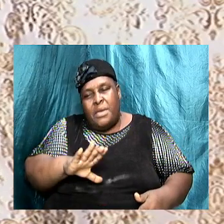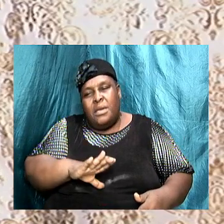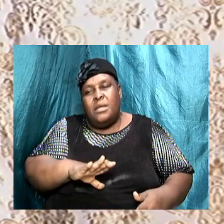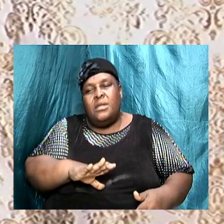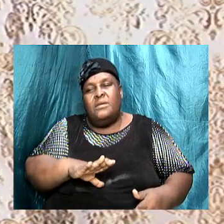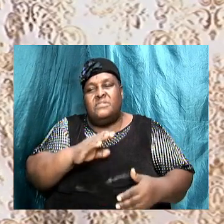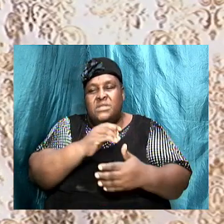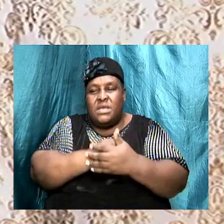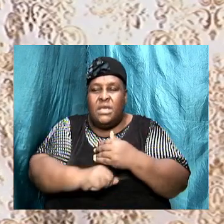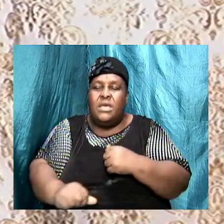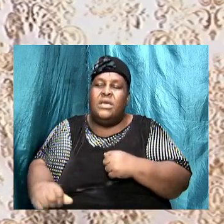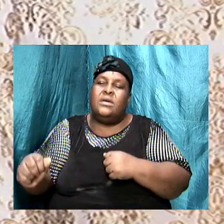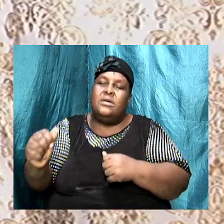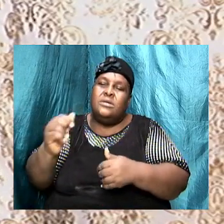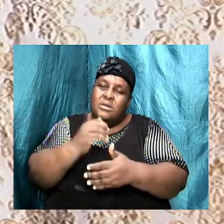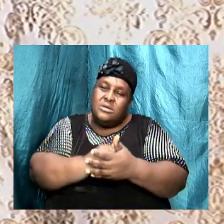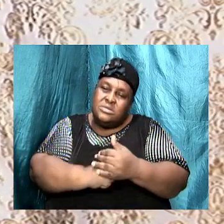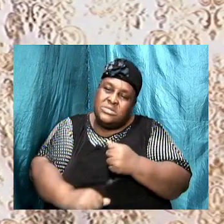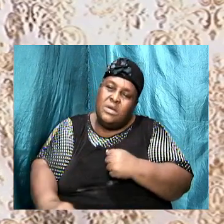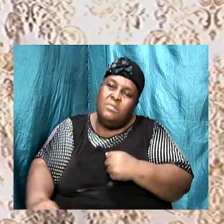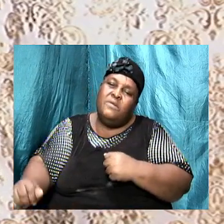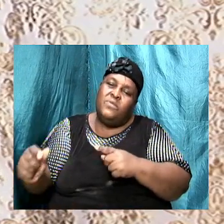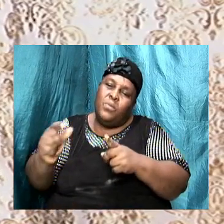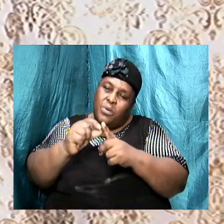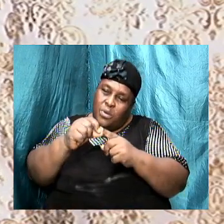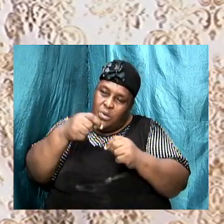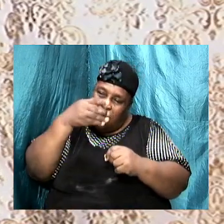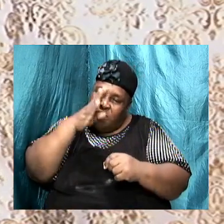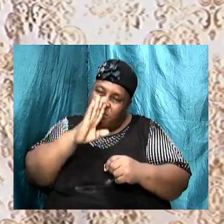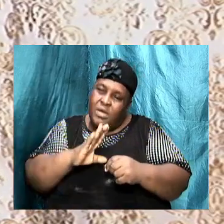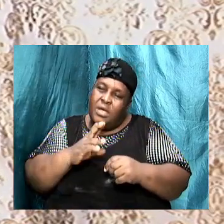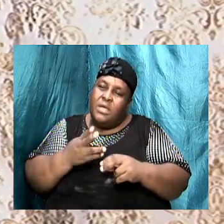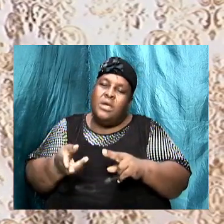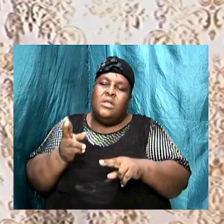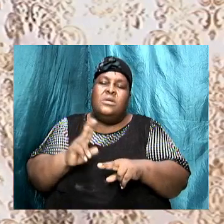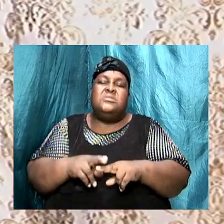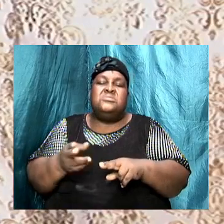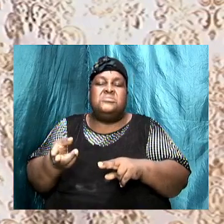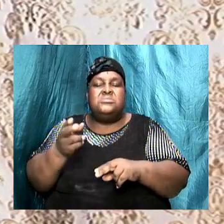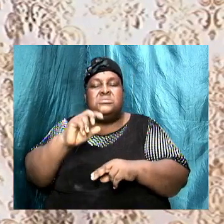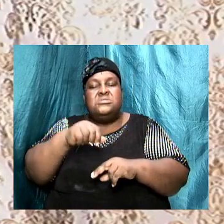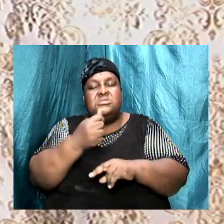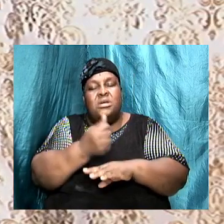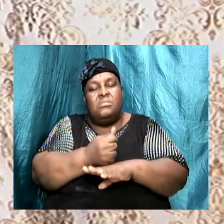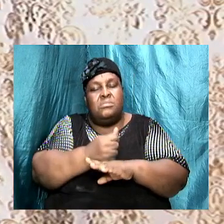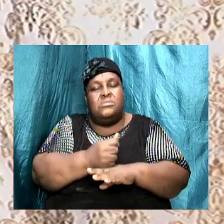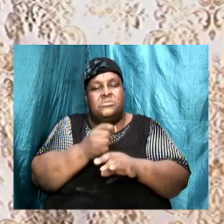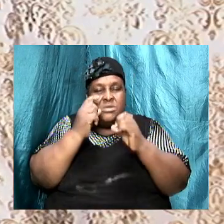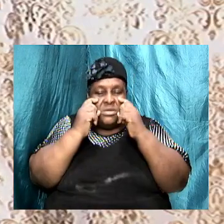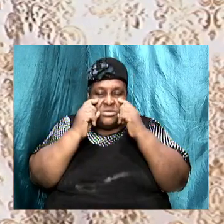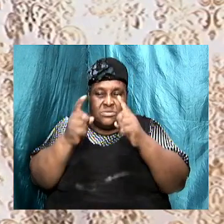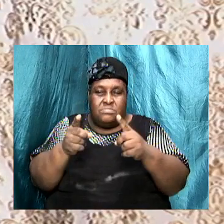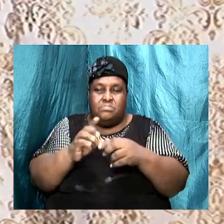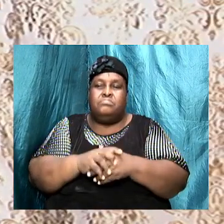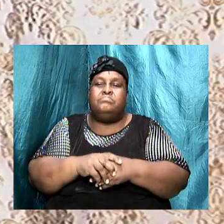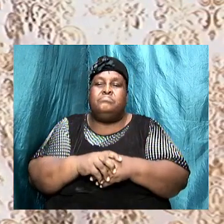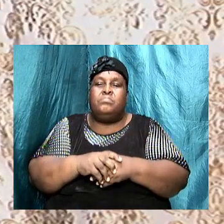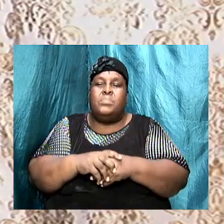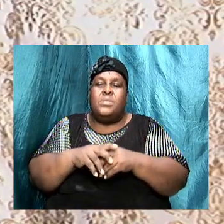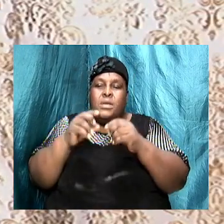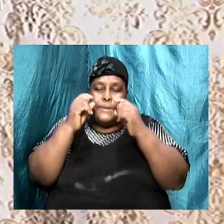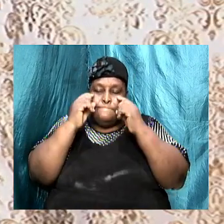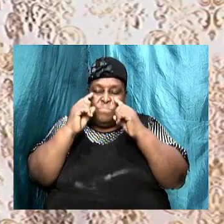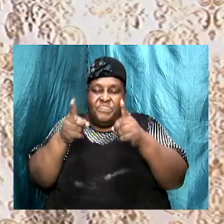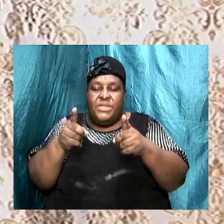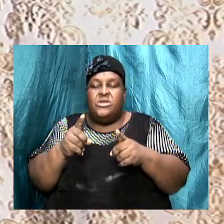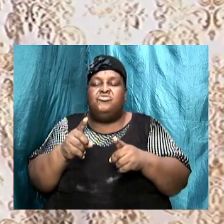Bible, section of Scriptures, and have established doctrines. However, doctrine should